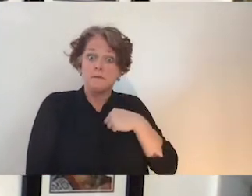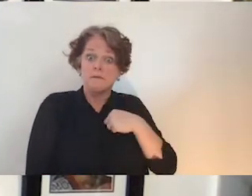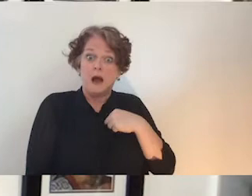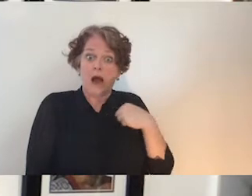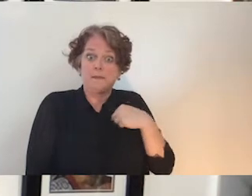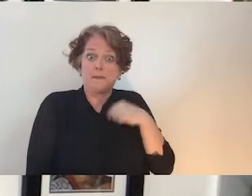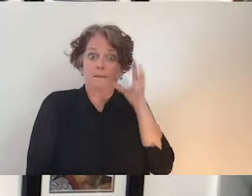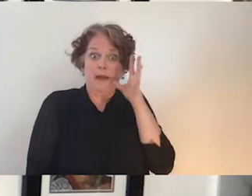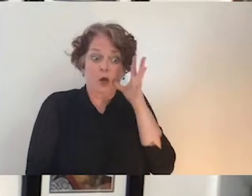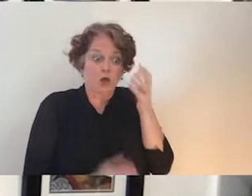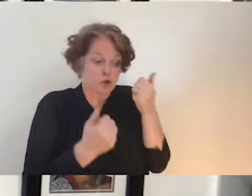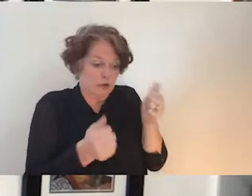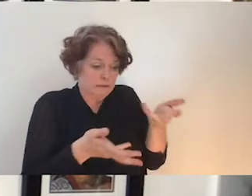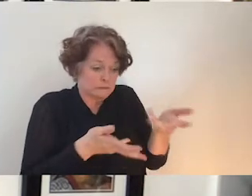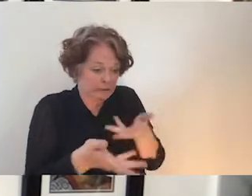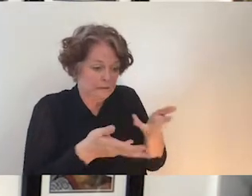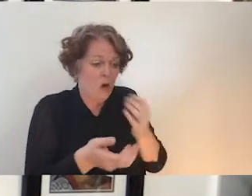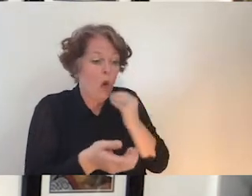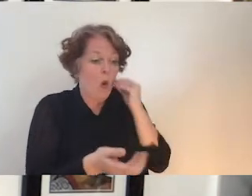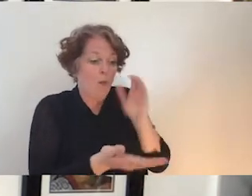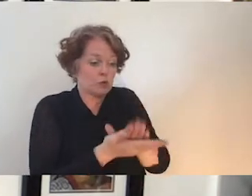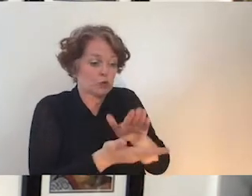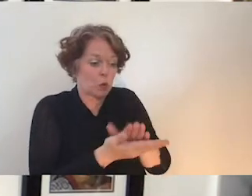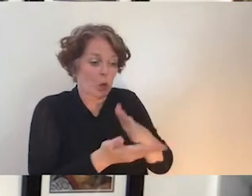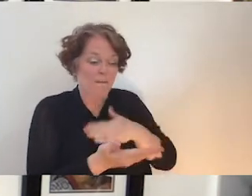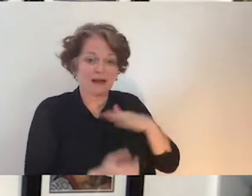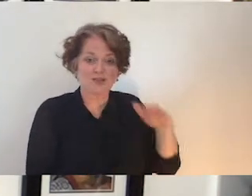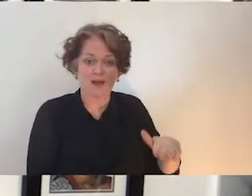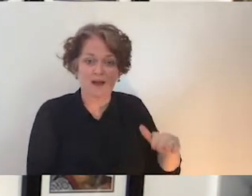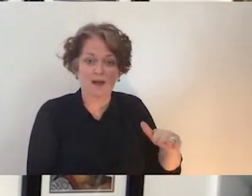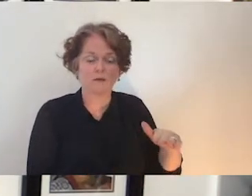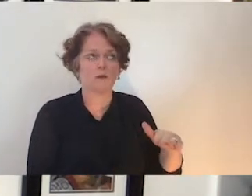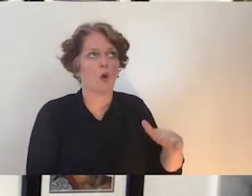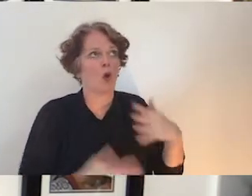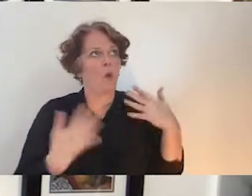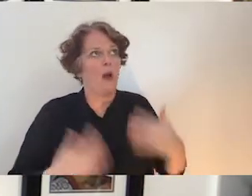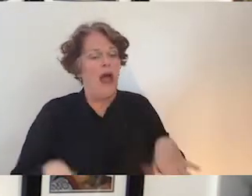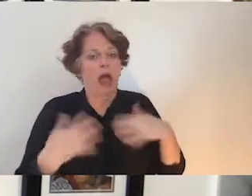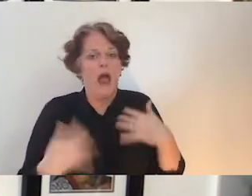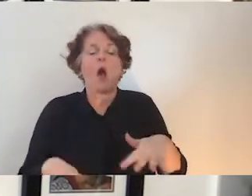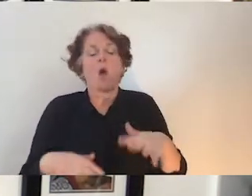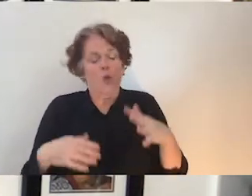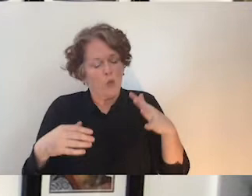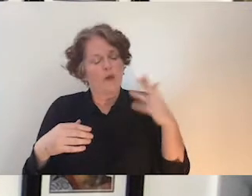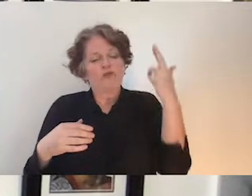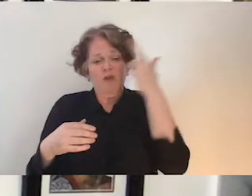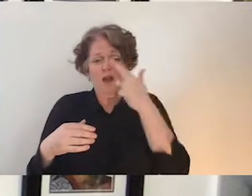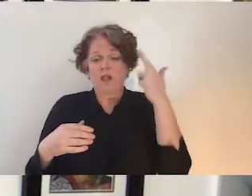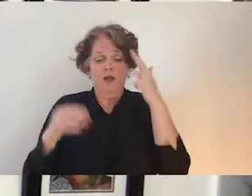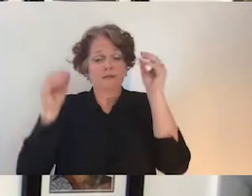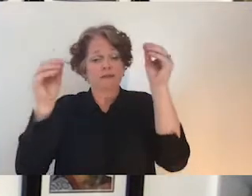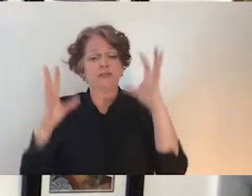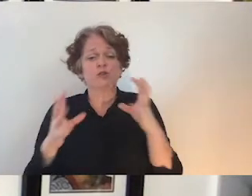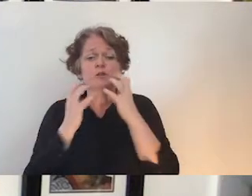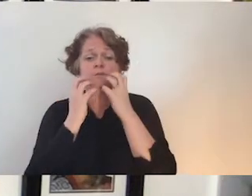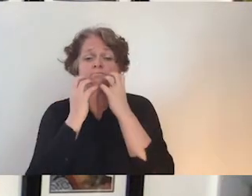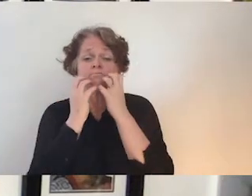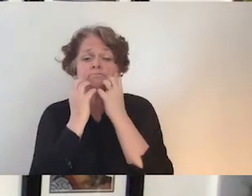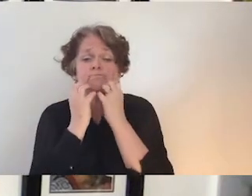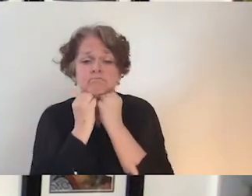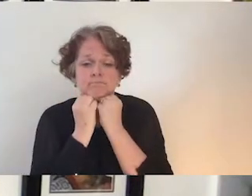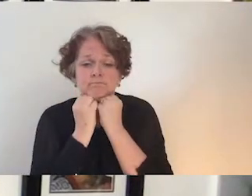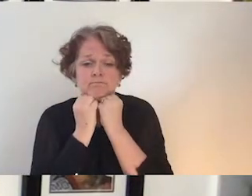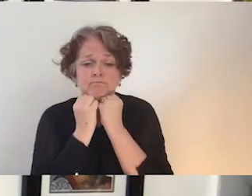struggling along with millions of Americans to homeschool my child, we have certainly come to appreciate the value of professionally trained